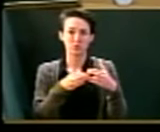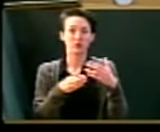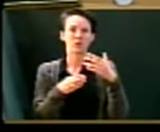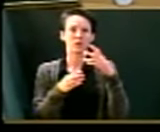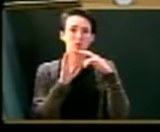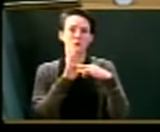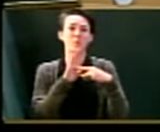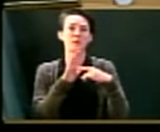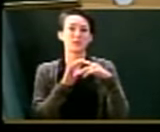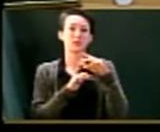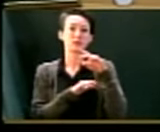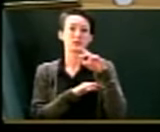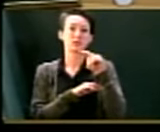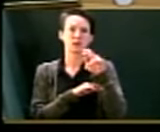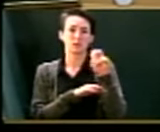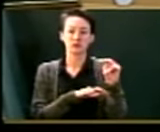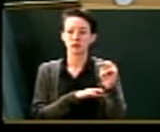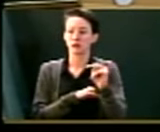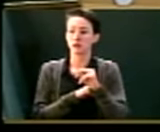represents Tennessee,